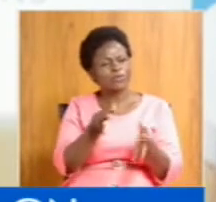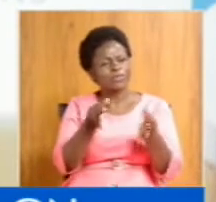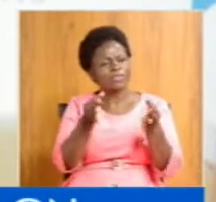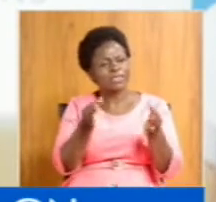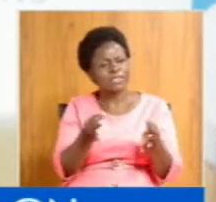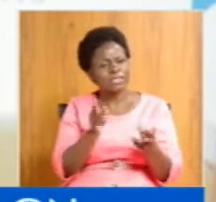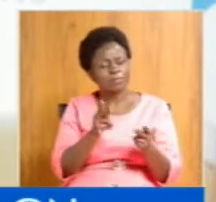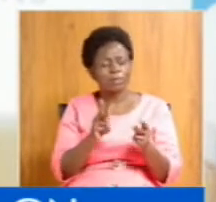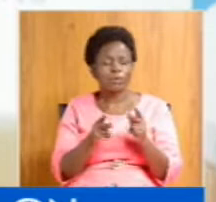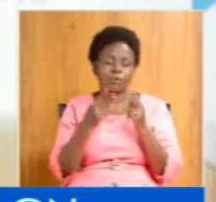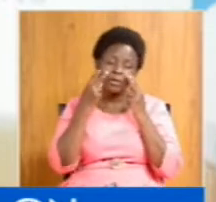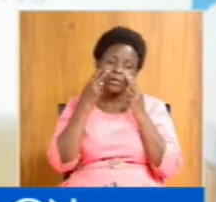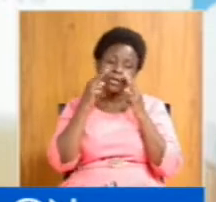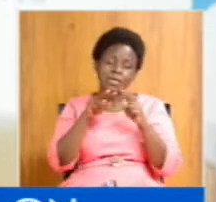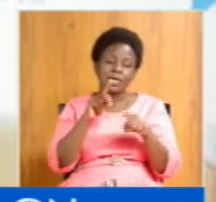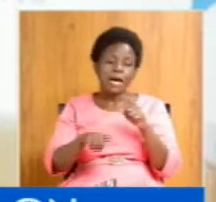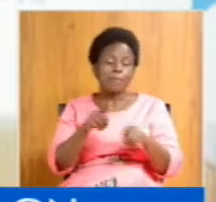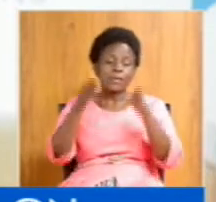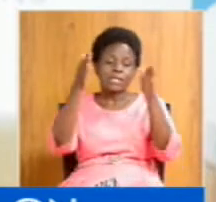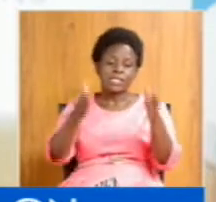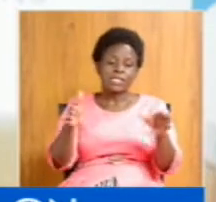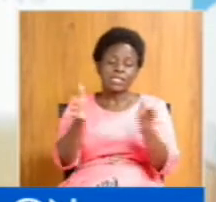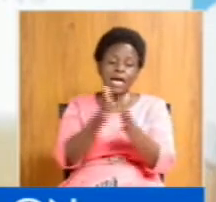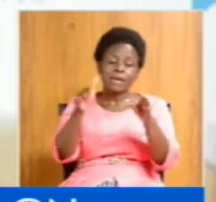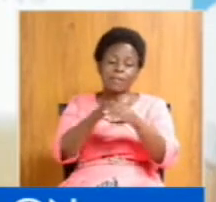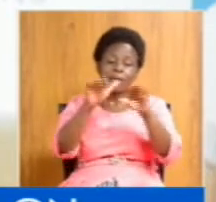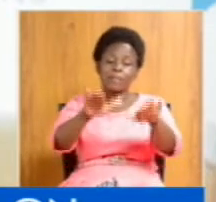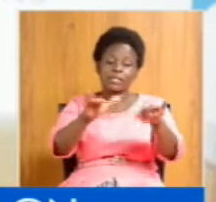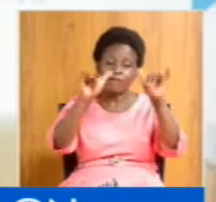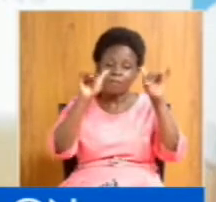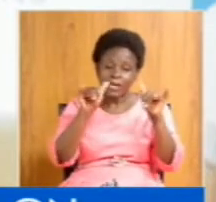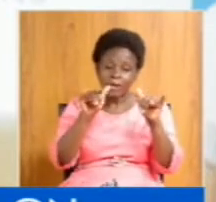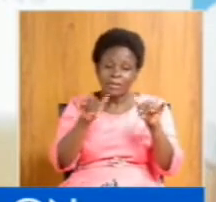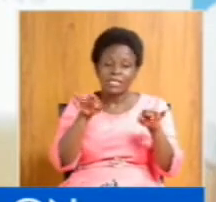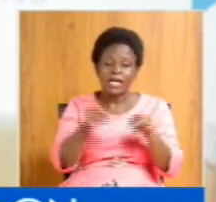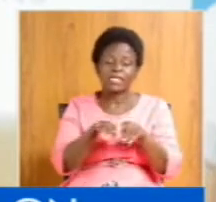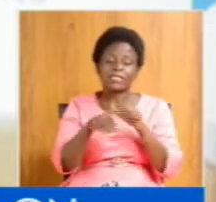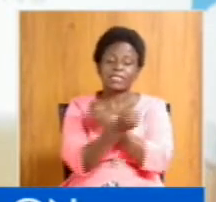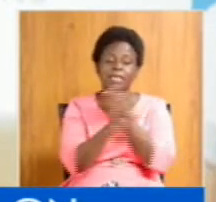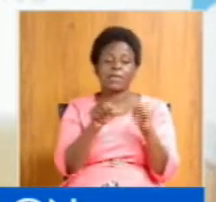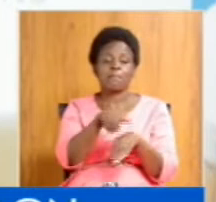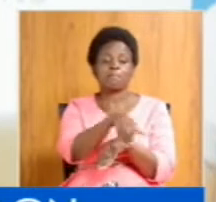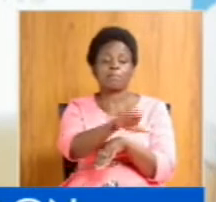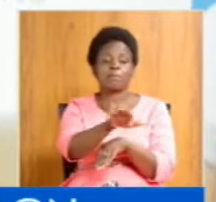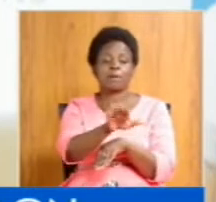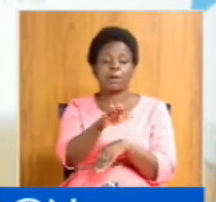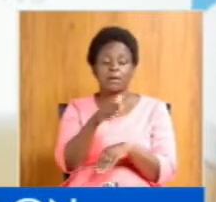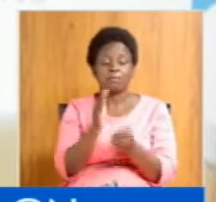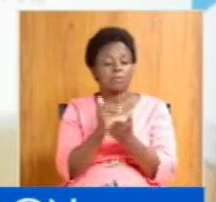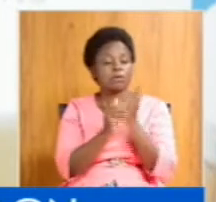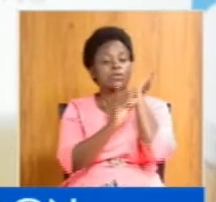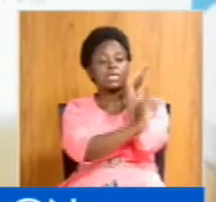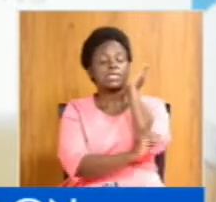things, people look at politicians and members of parliament as their savior. All because